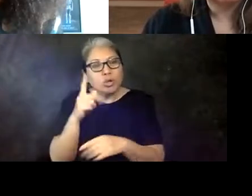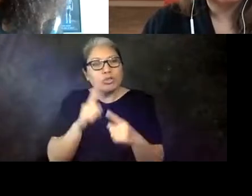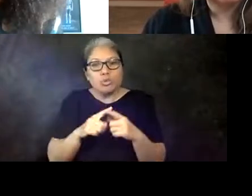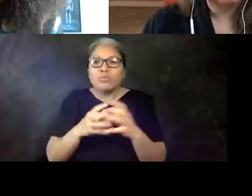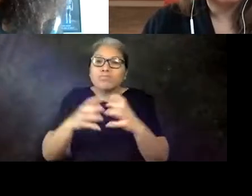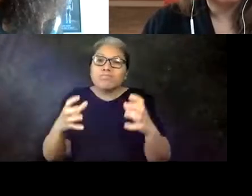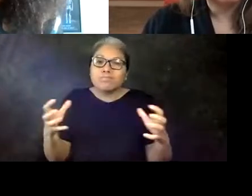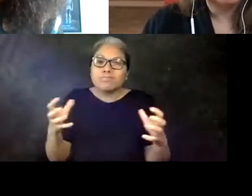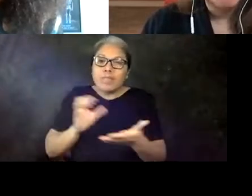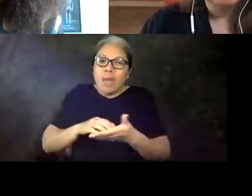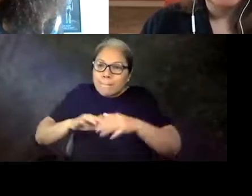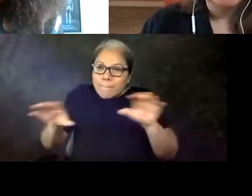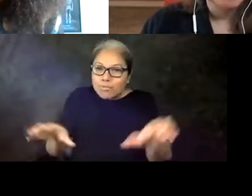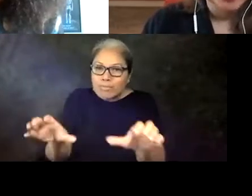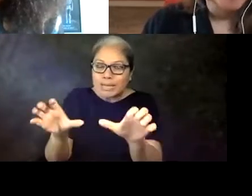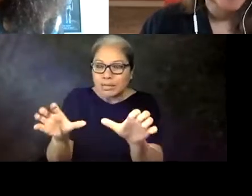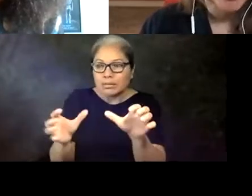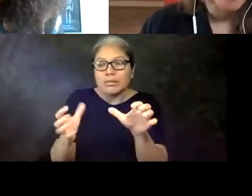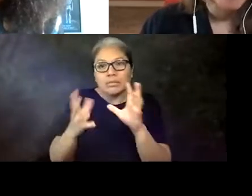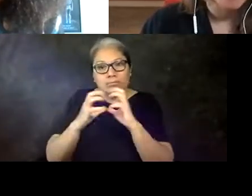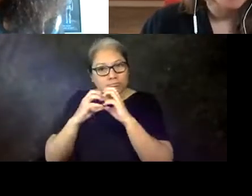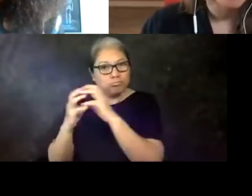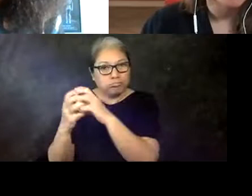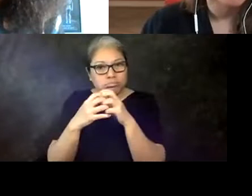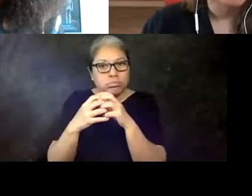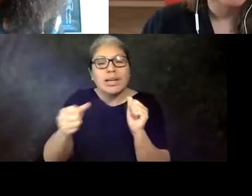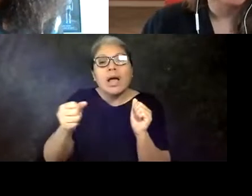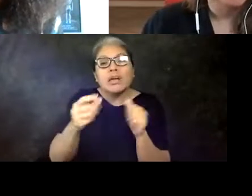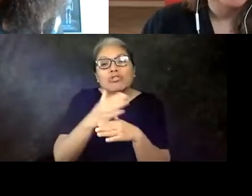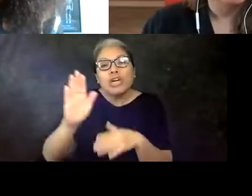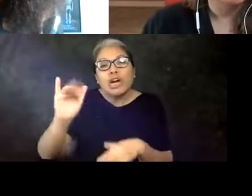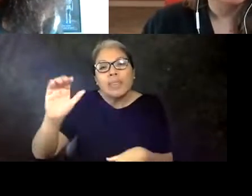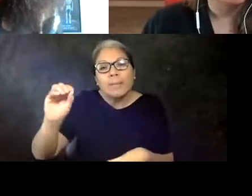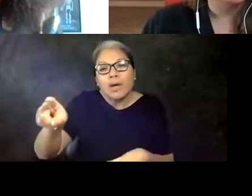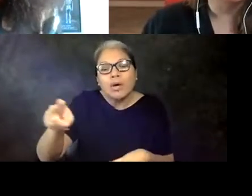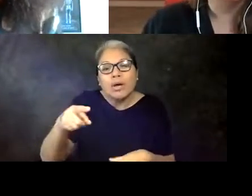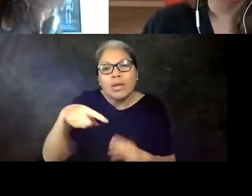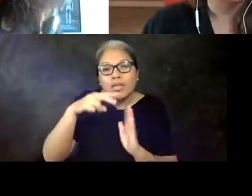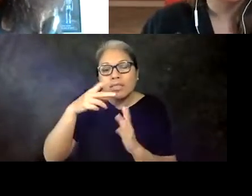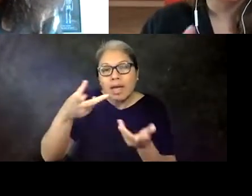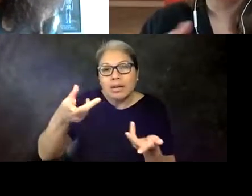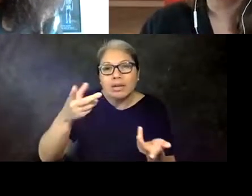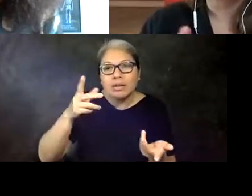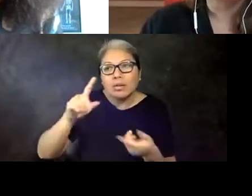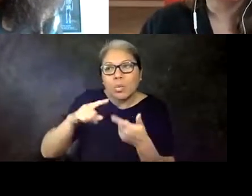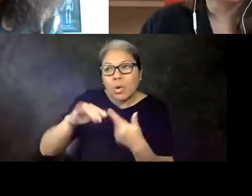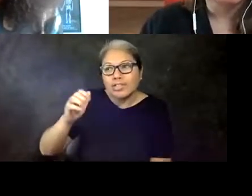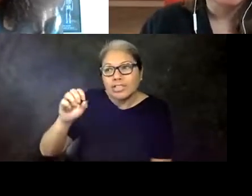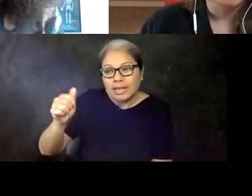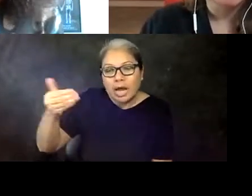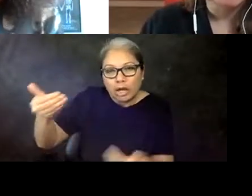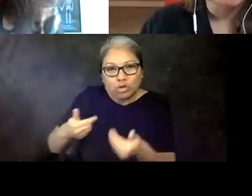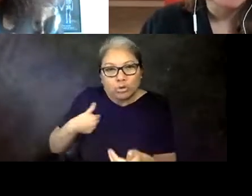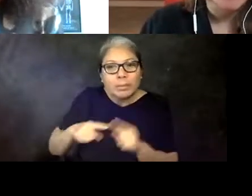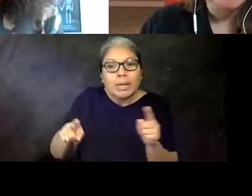And you know, as was shared in the bio that you read, Jessica, when you introduced me, I'm really interested in